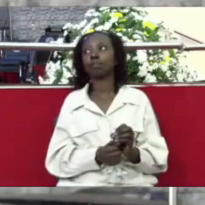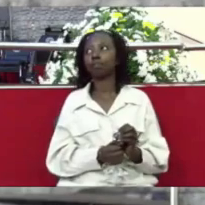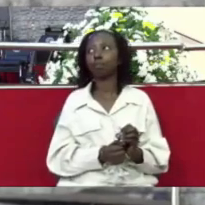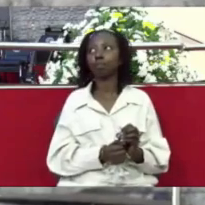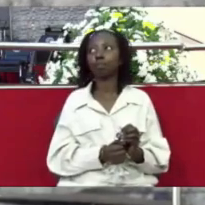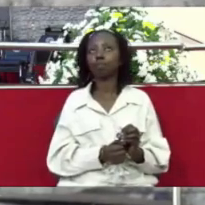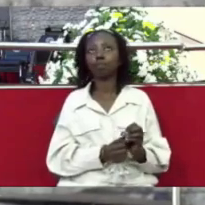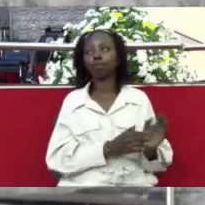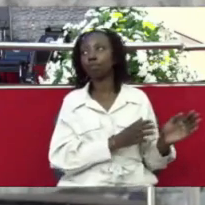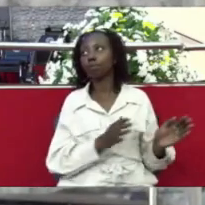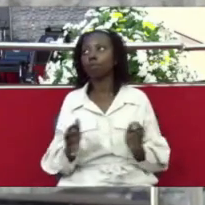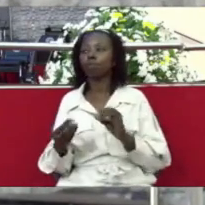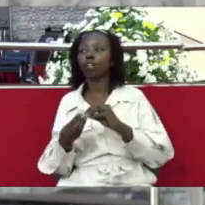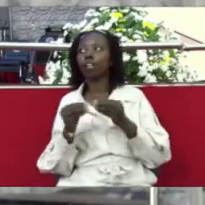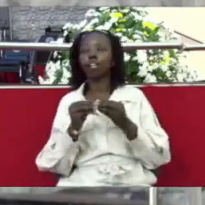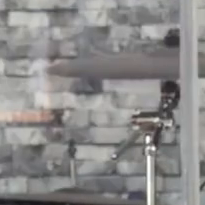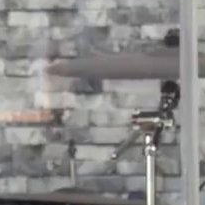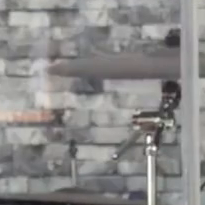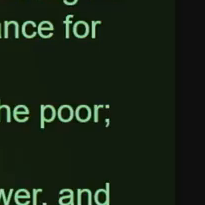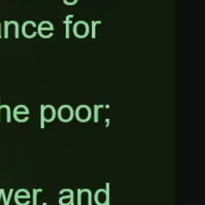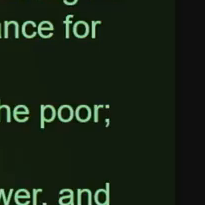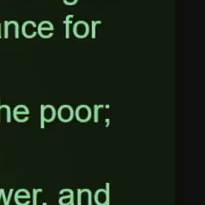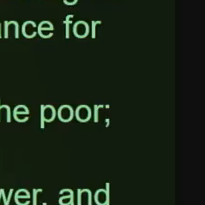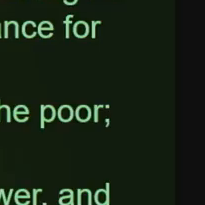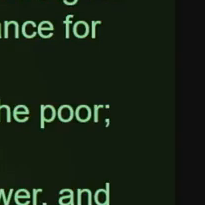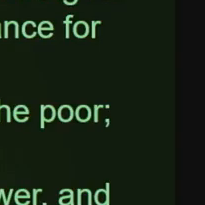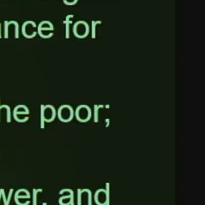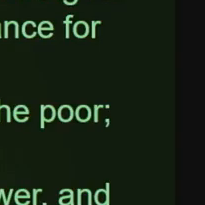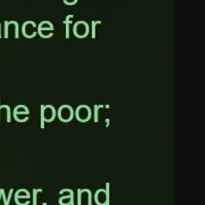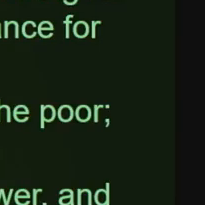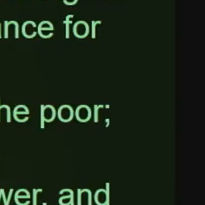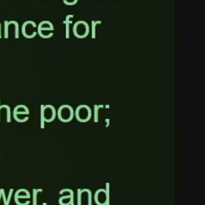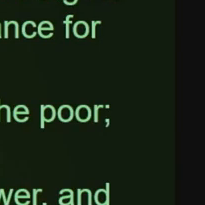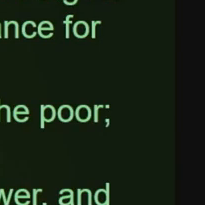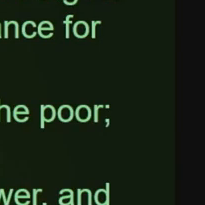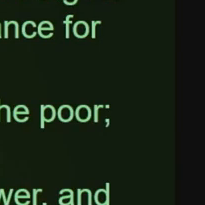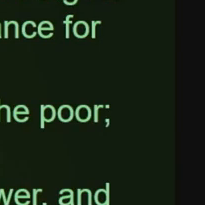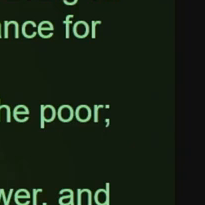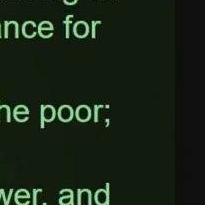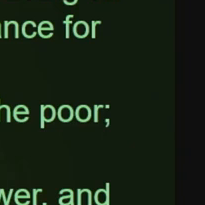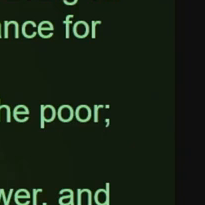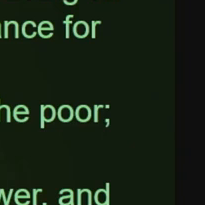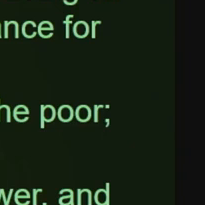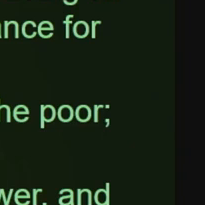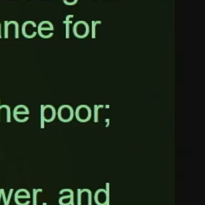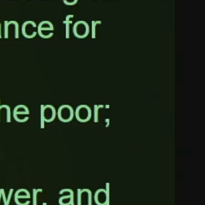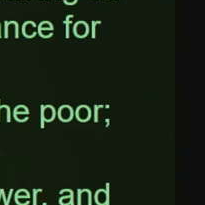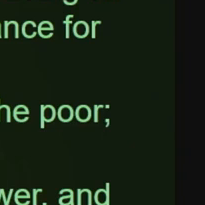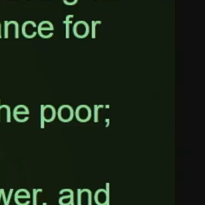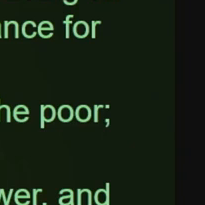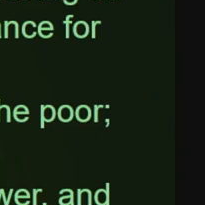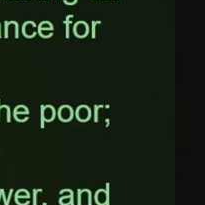Number 11, part of your harvest is for you to keep. Na sehemu ya mavuno yako ni yako ya kuhifadhi. Ladies, akina dada, look